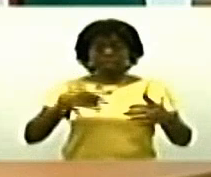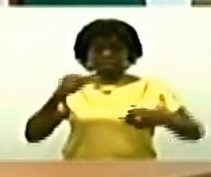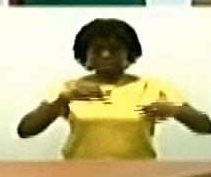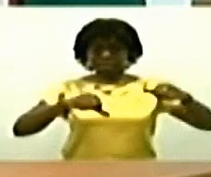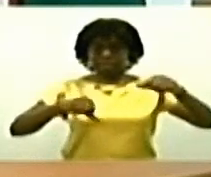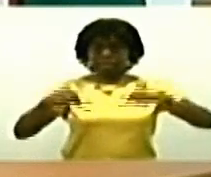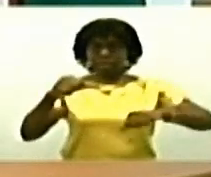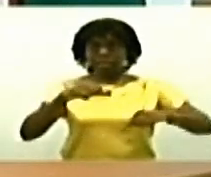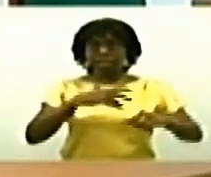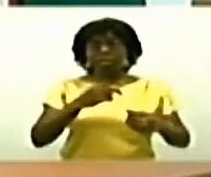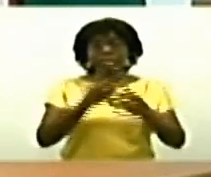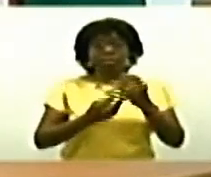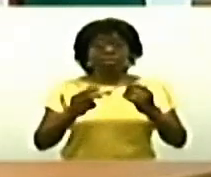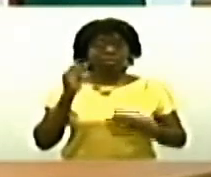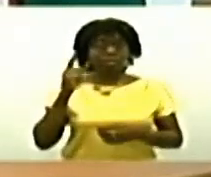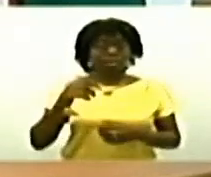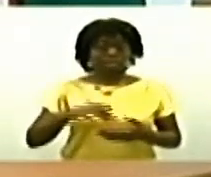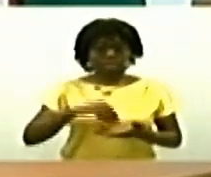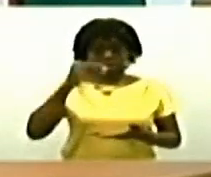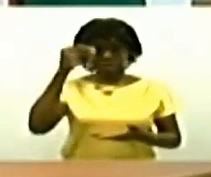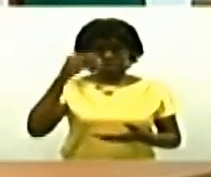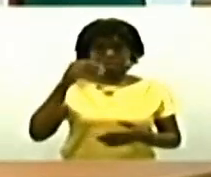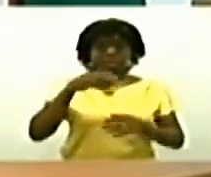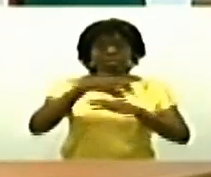And both you will learn over time.